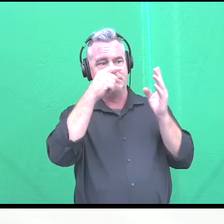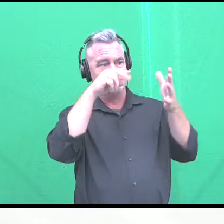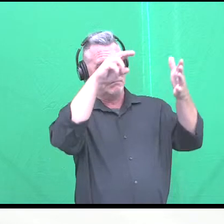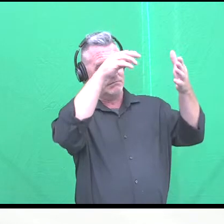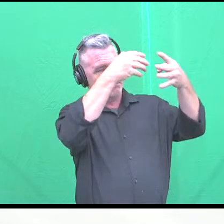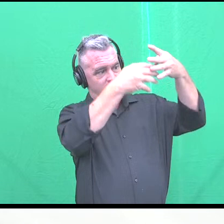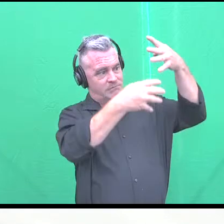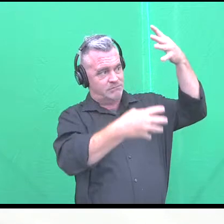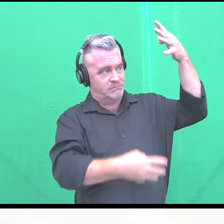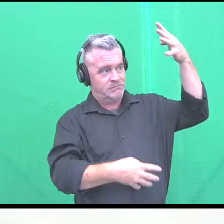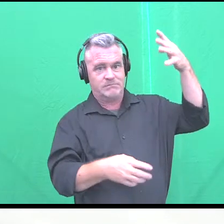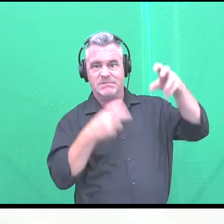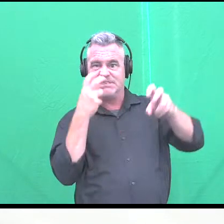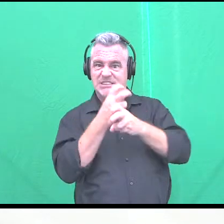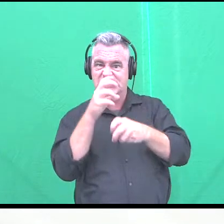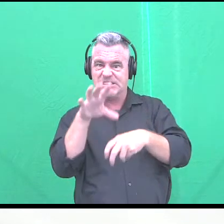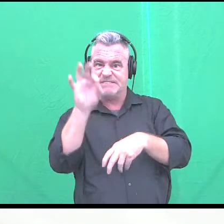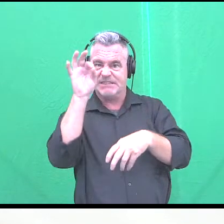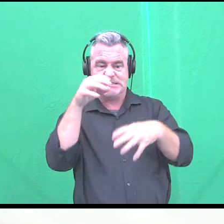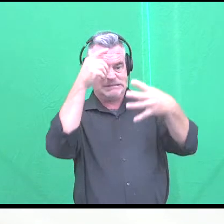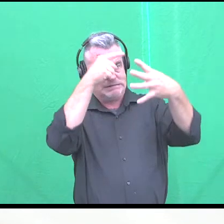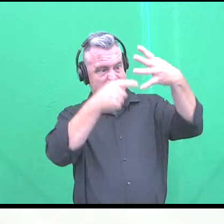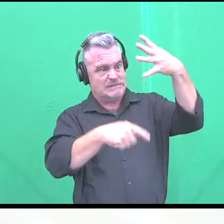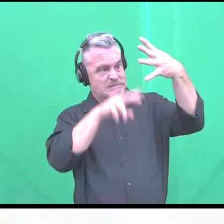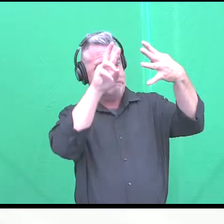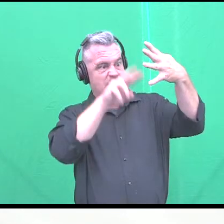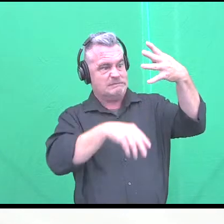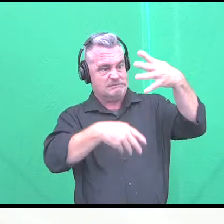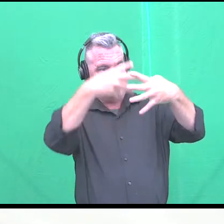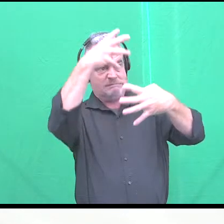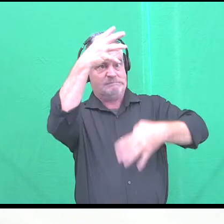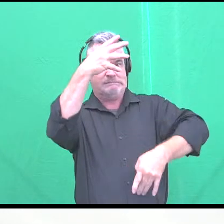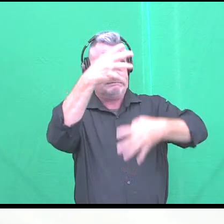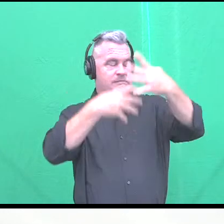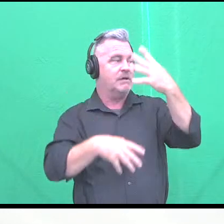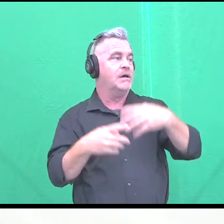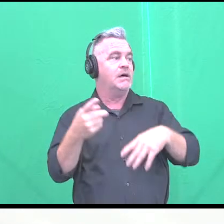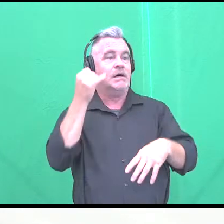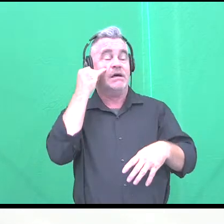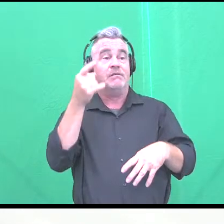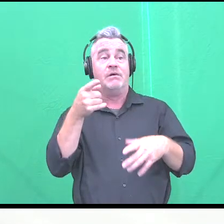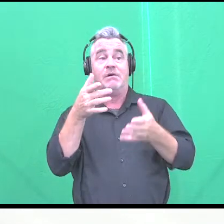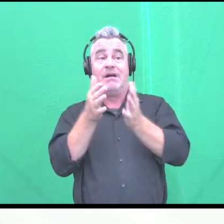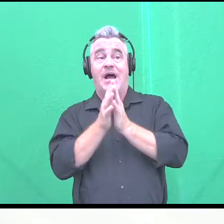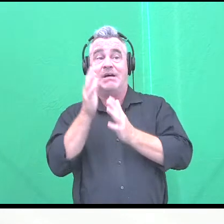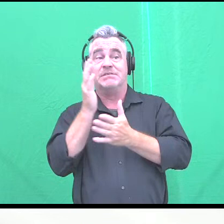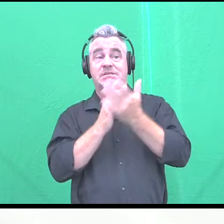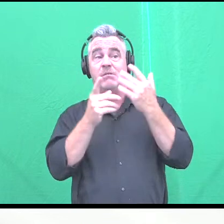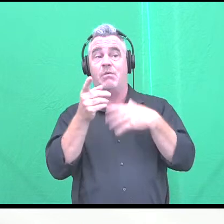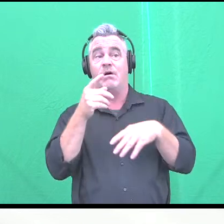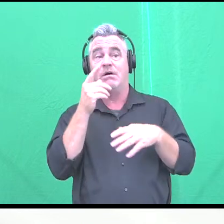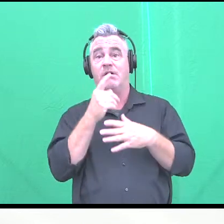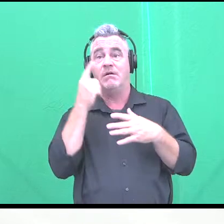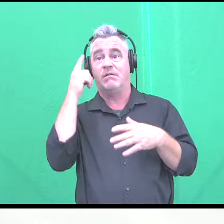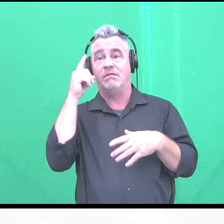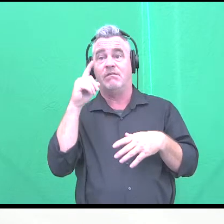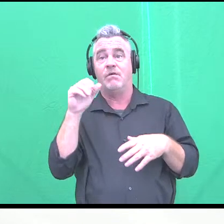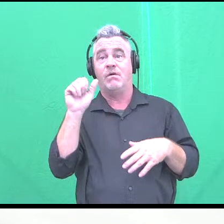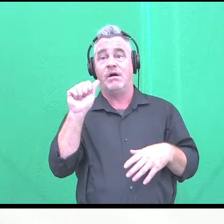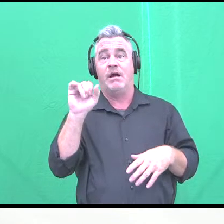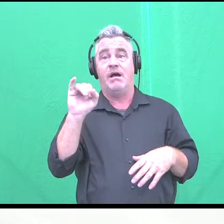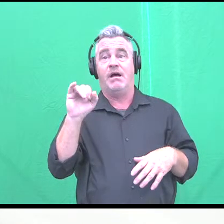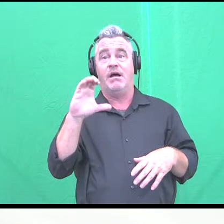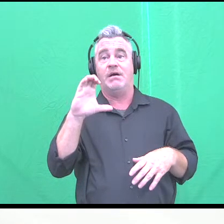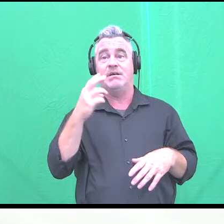really hard to find it unless you can ask someone or something like this AI